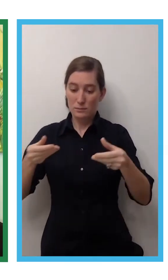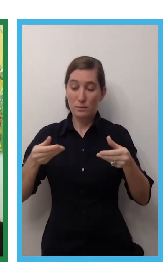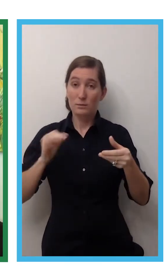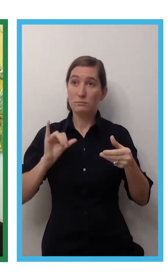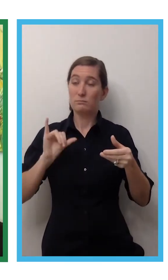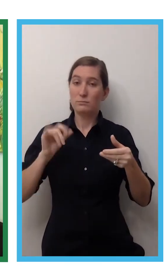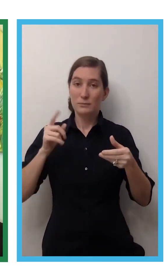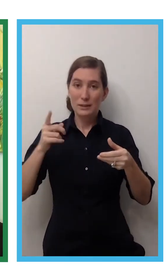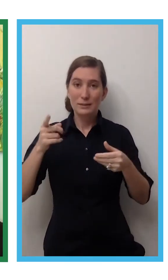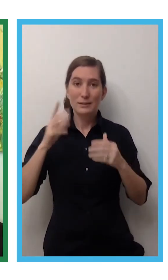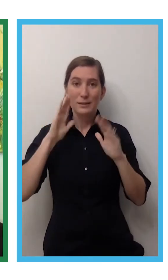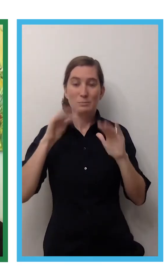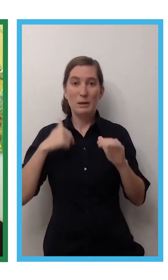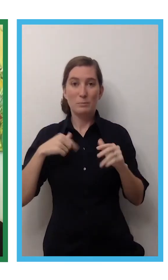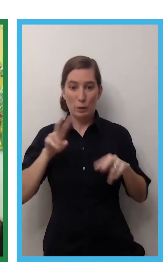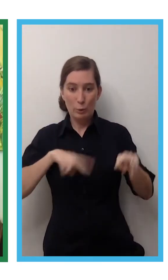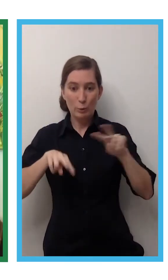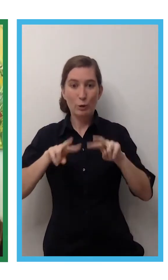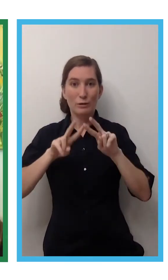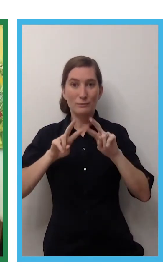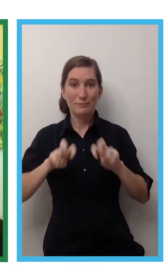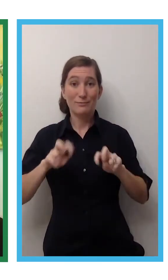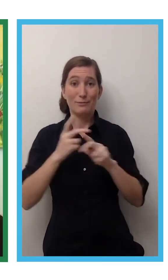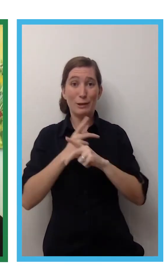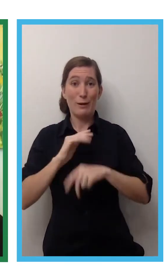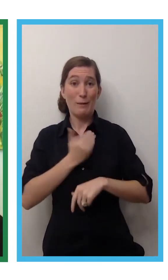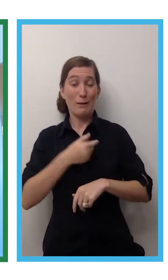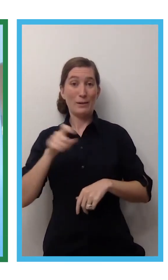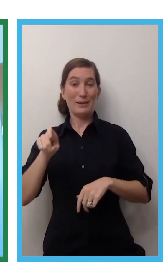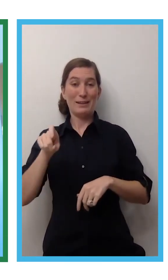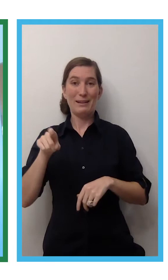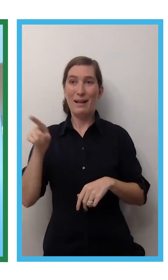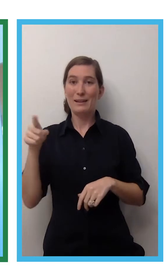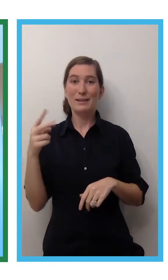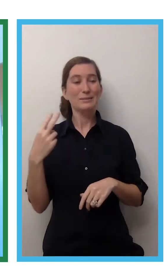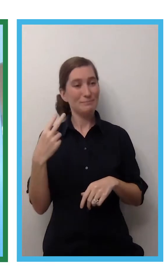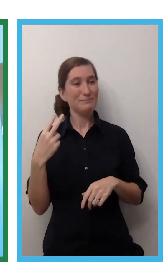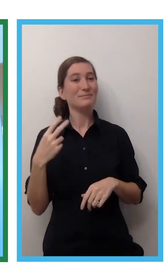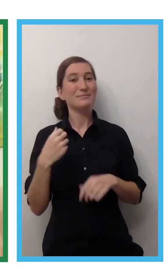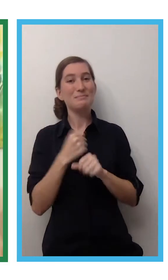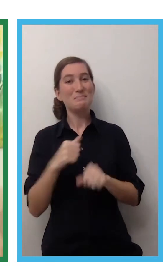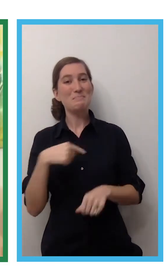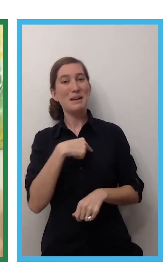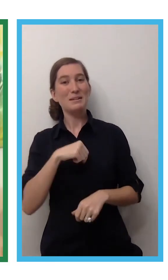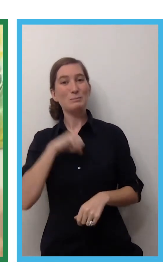and, you know, make us proud. So that was my introduction. So it wasn't really a choice for you.